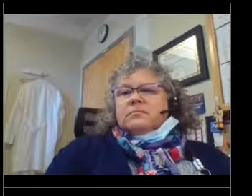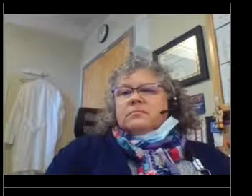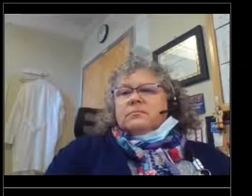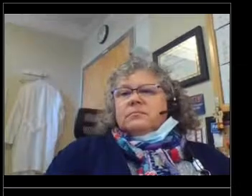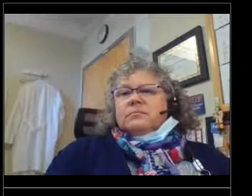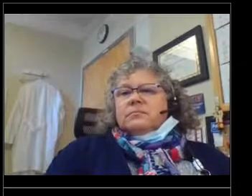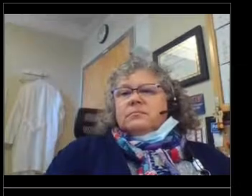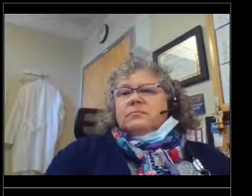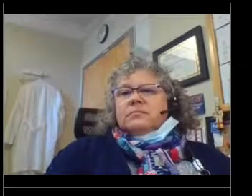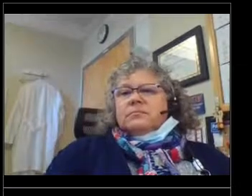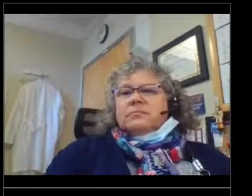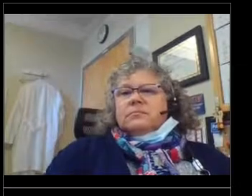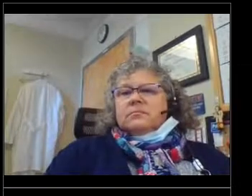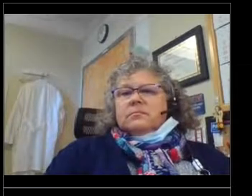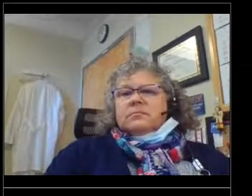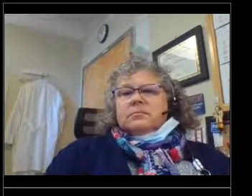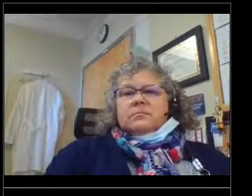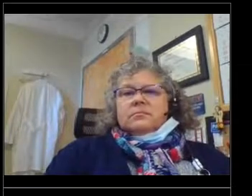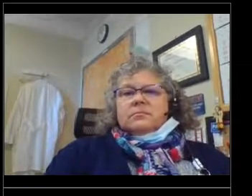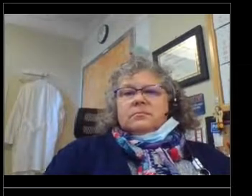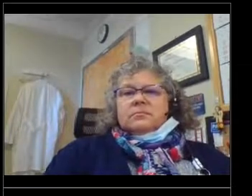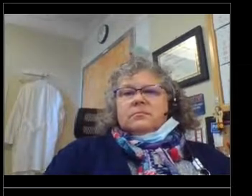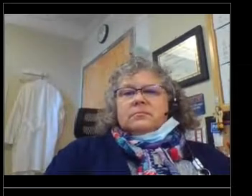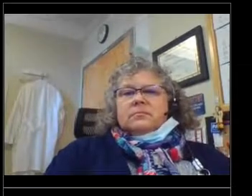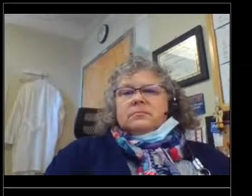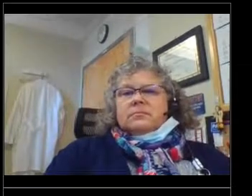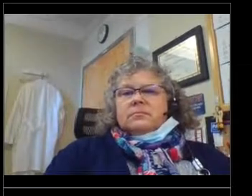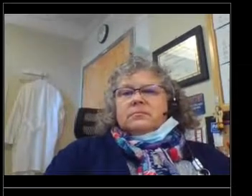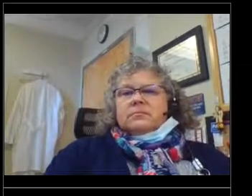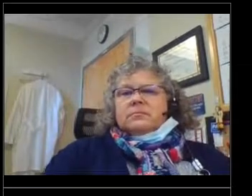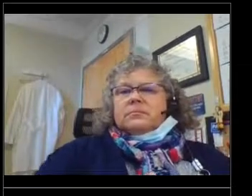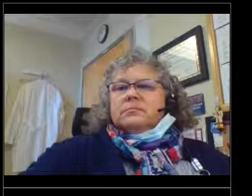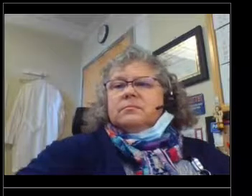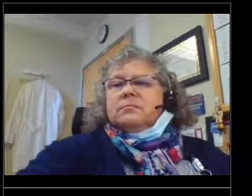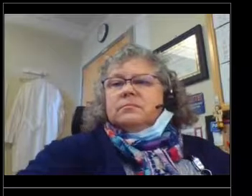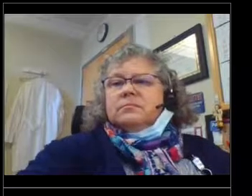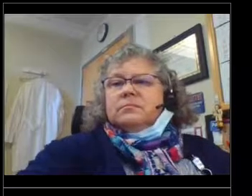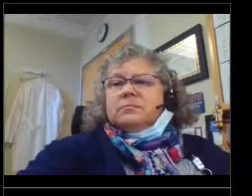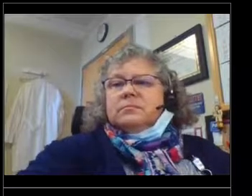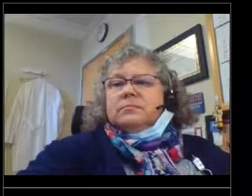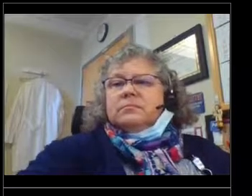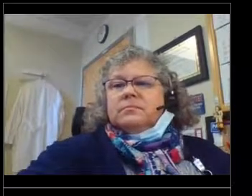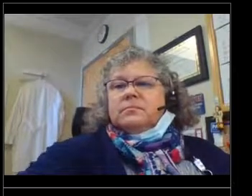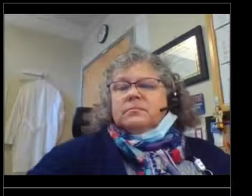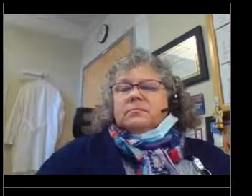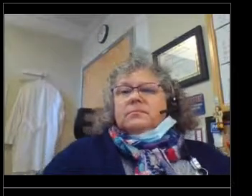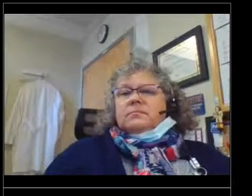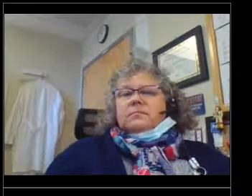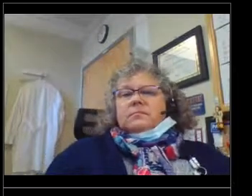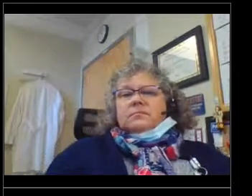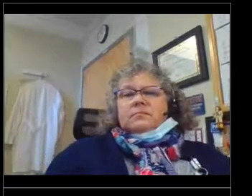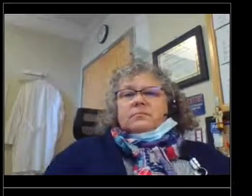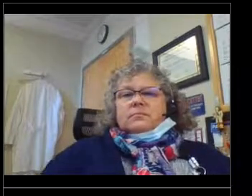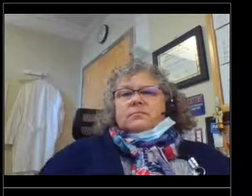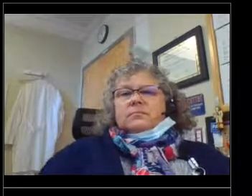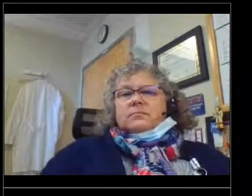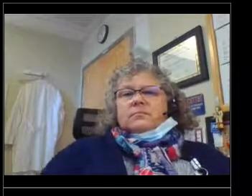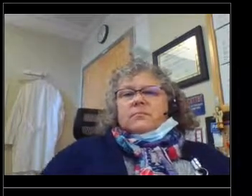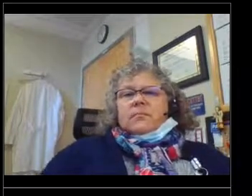unless the MD has that knowledge and those skills and those abilities, in a